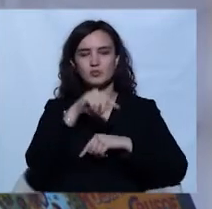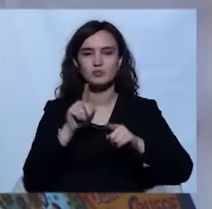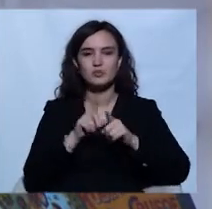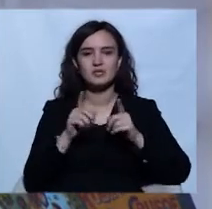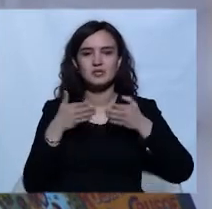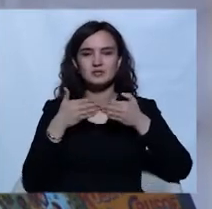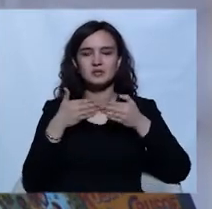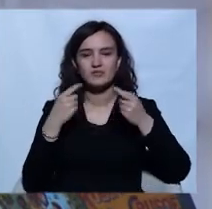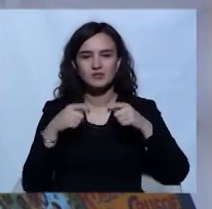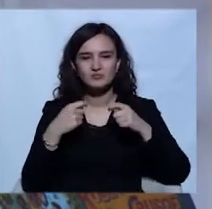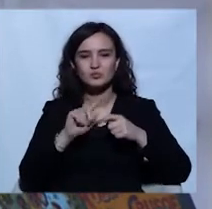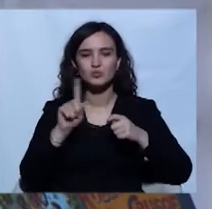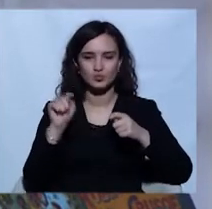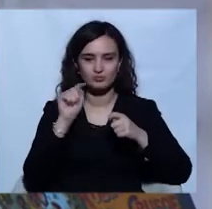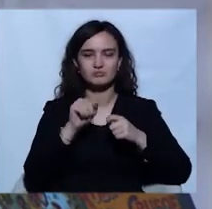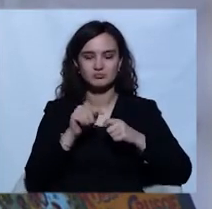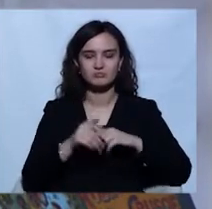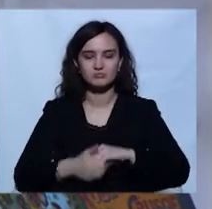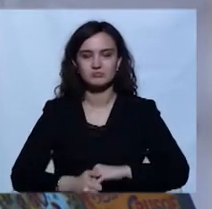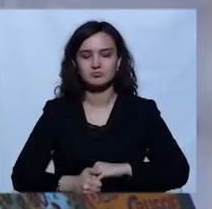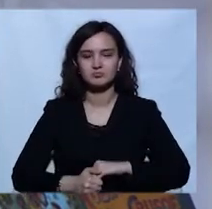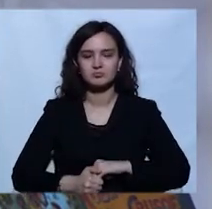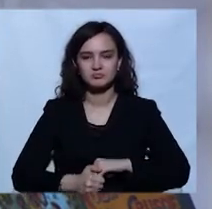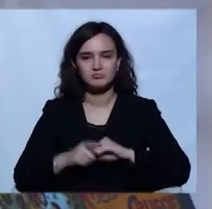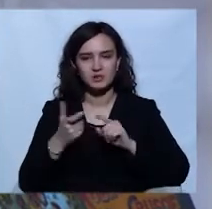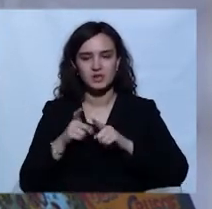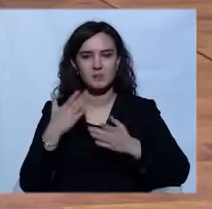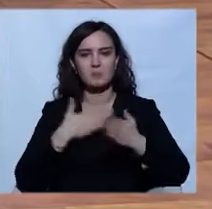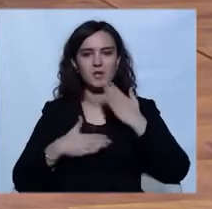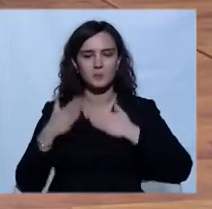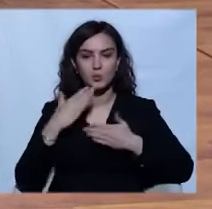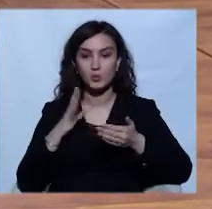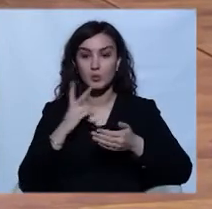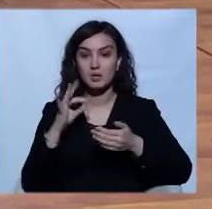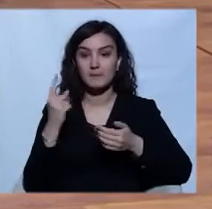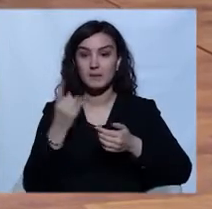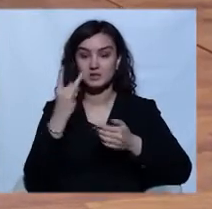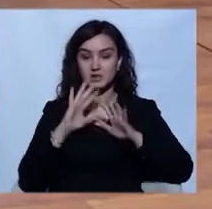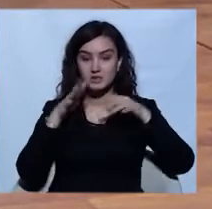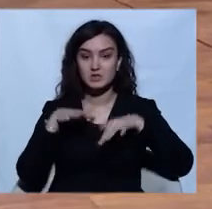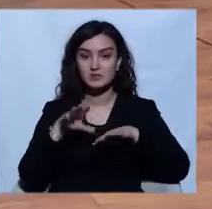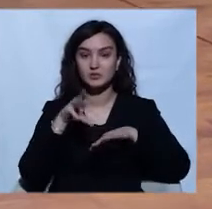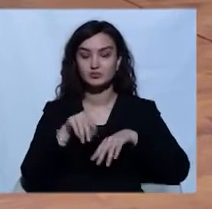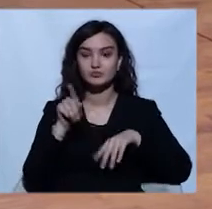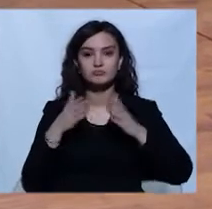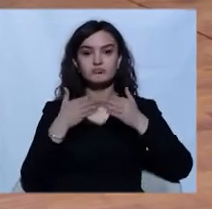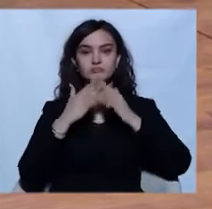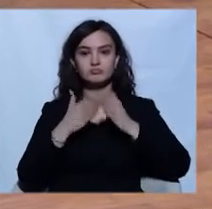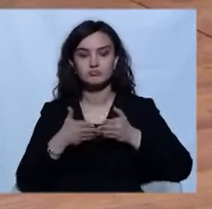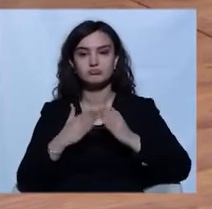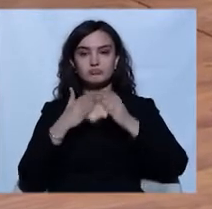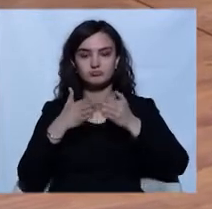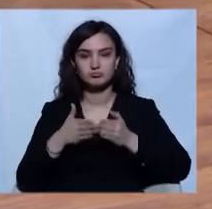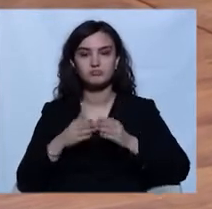about 18 years of age, I think. He's obviously excited, but once at sea, he encounters